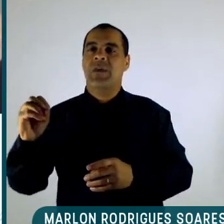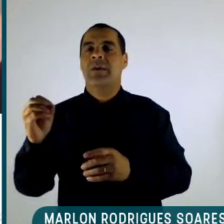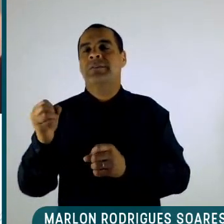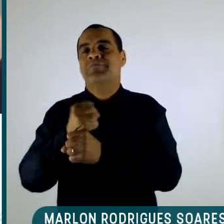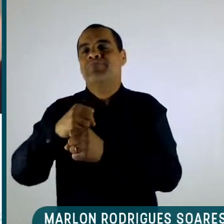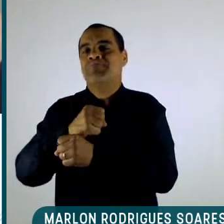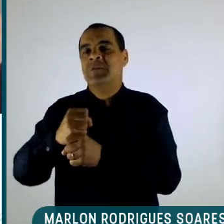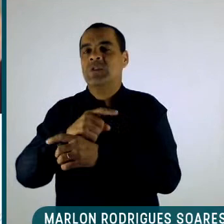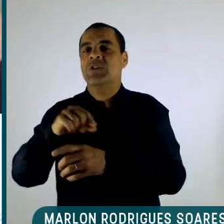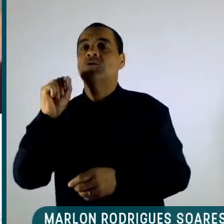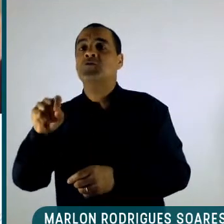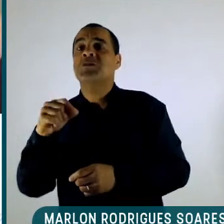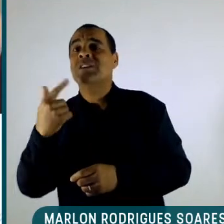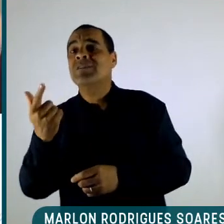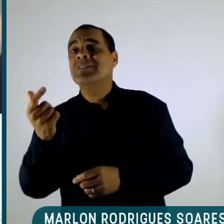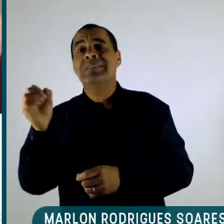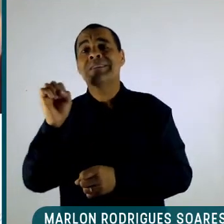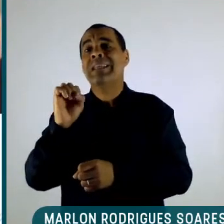SUS need to do